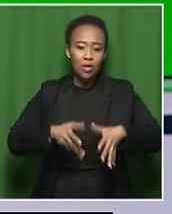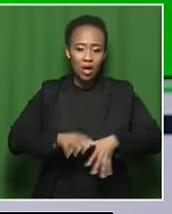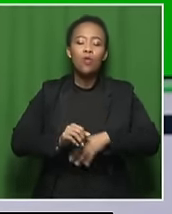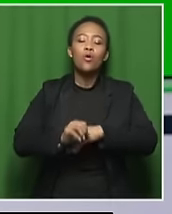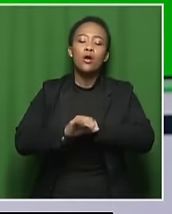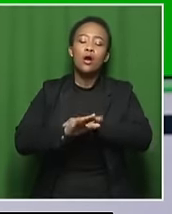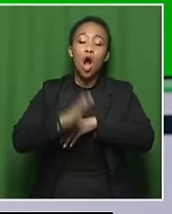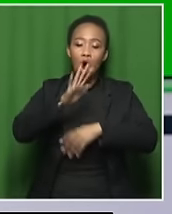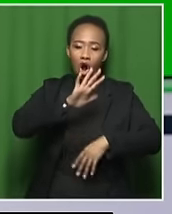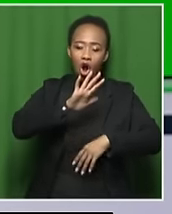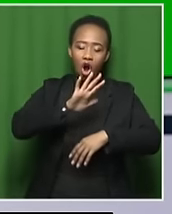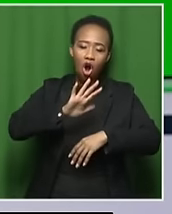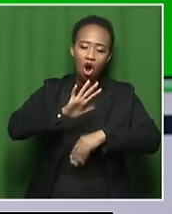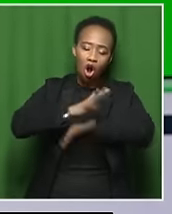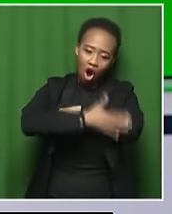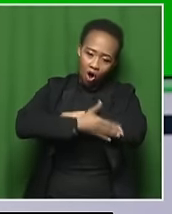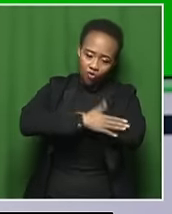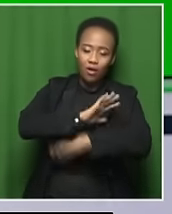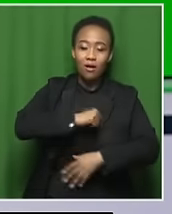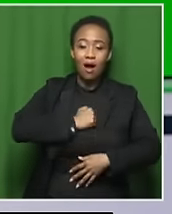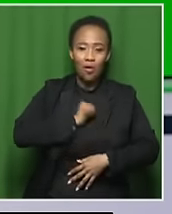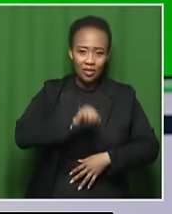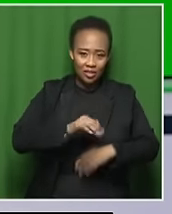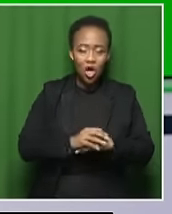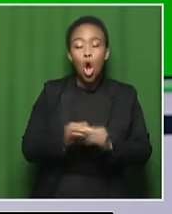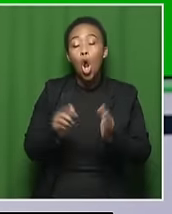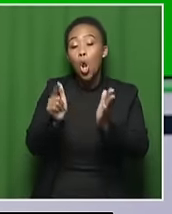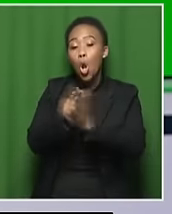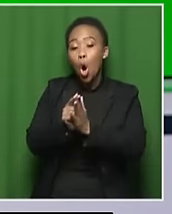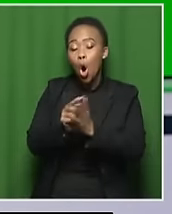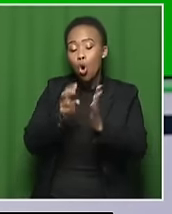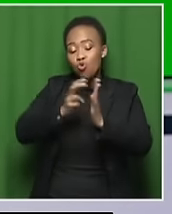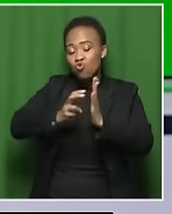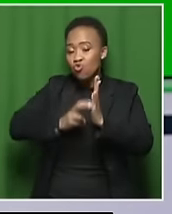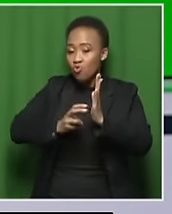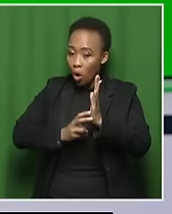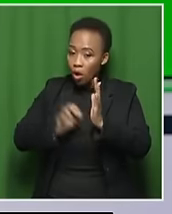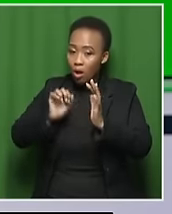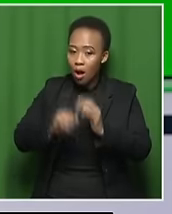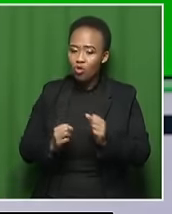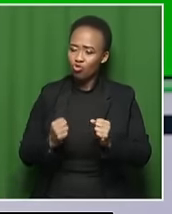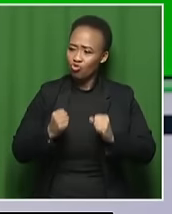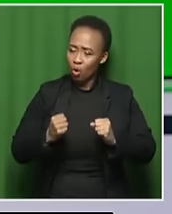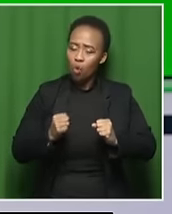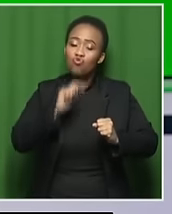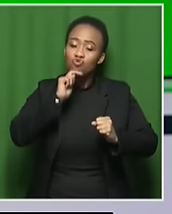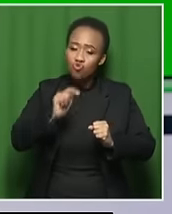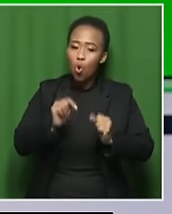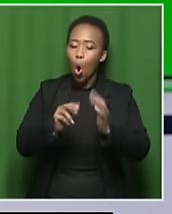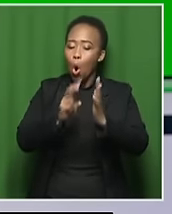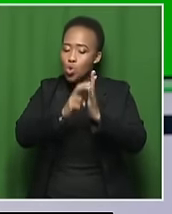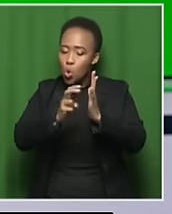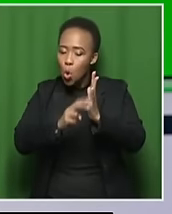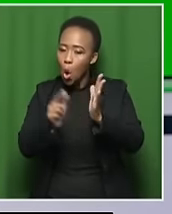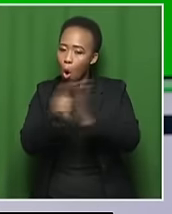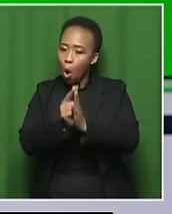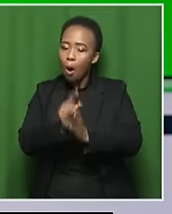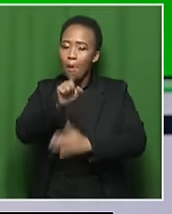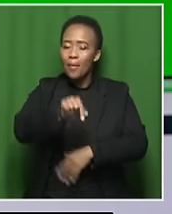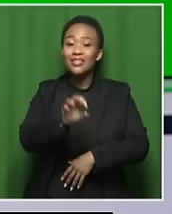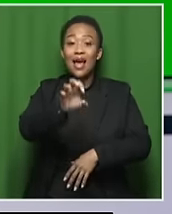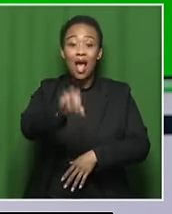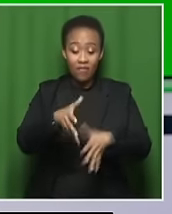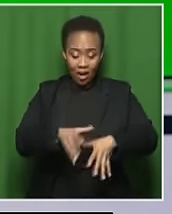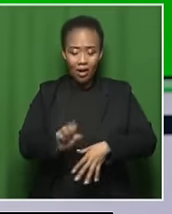regard. I think also from a crime and a rule of law point of view, we're very strong in the fact that there has to be a rule of law in South Africa. From our point of